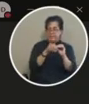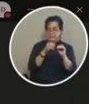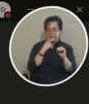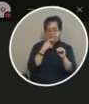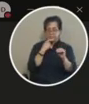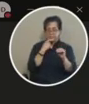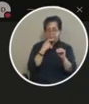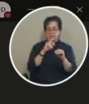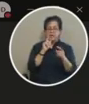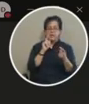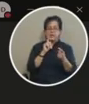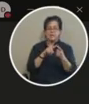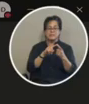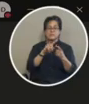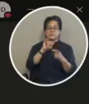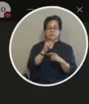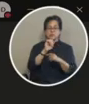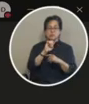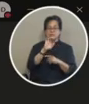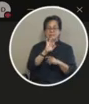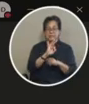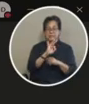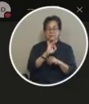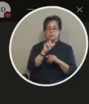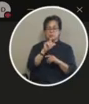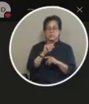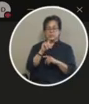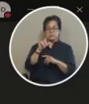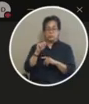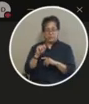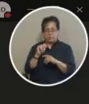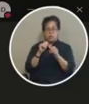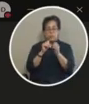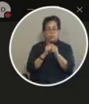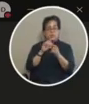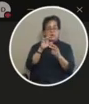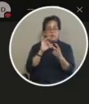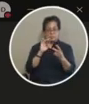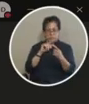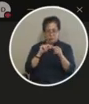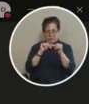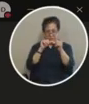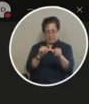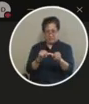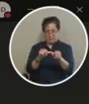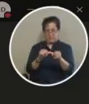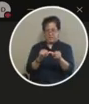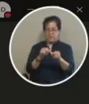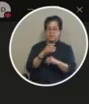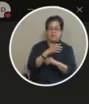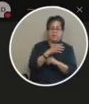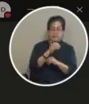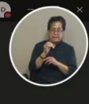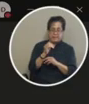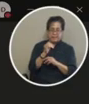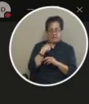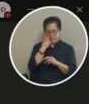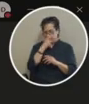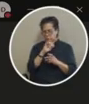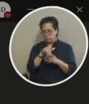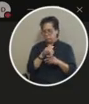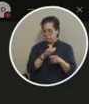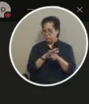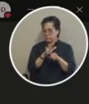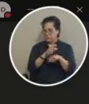the words until June 9th of 2020 with an option to extend. And I think this gives plenty of